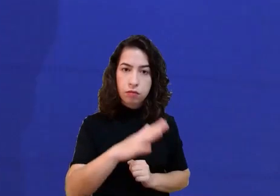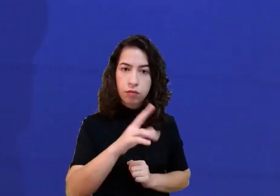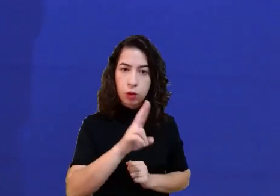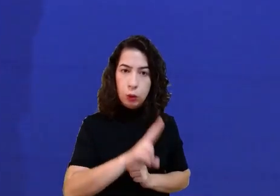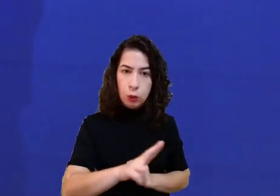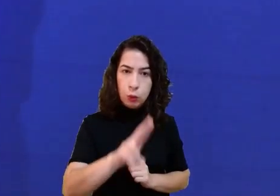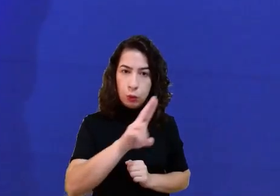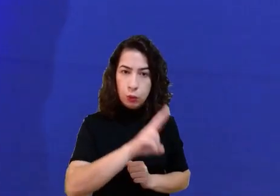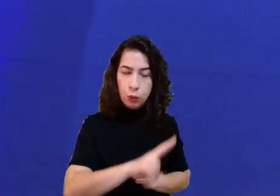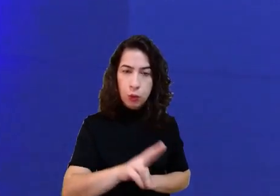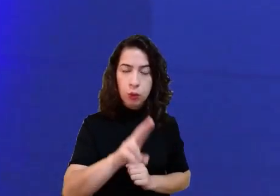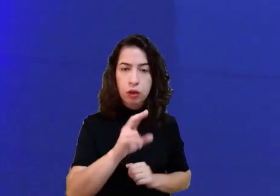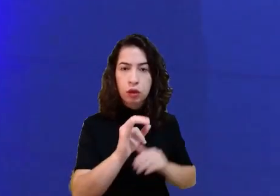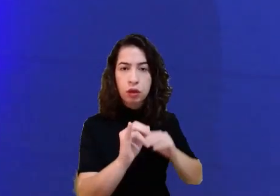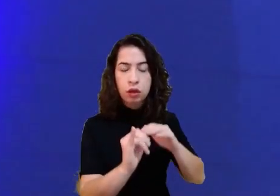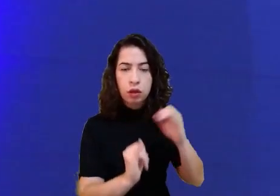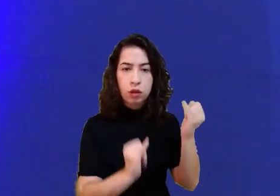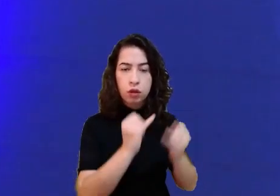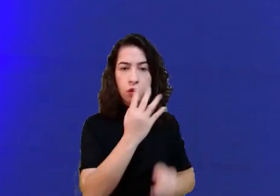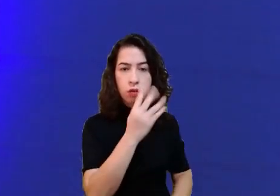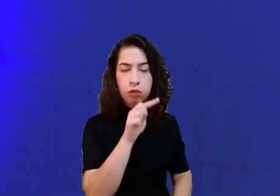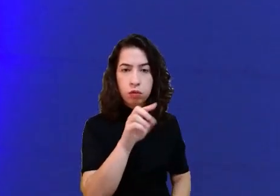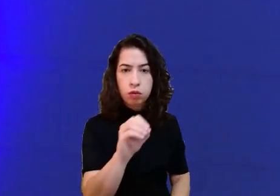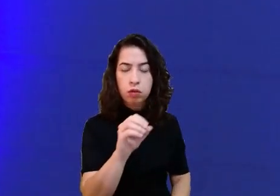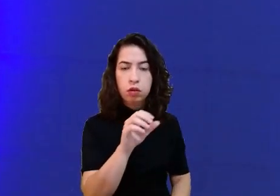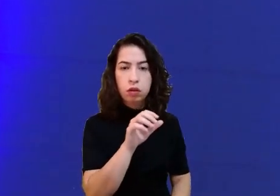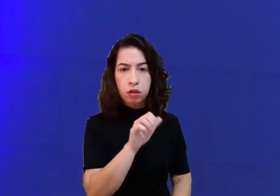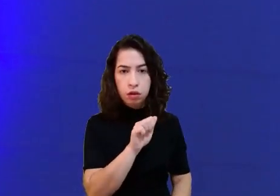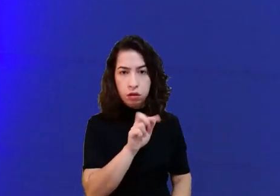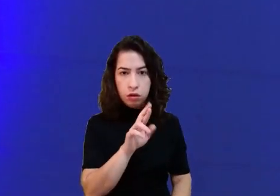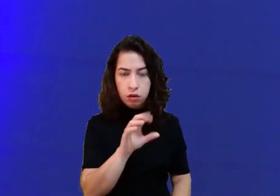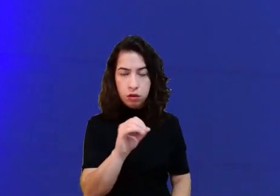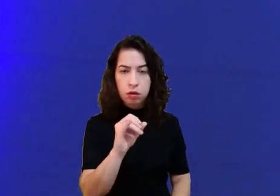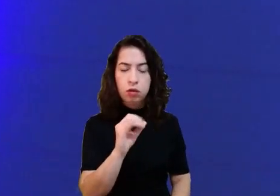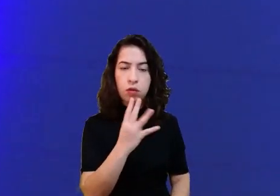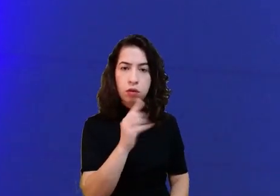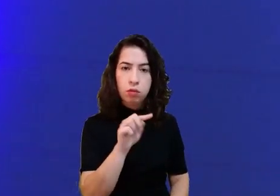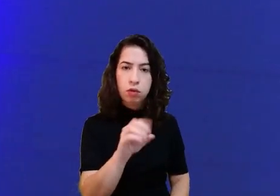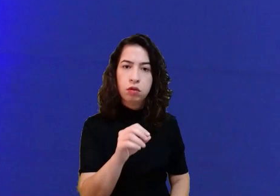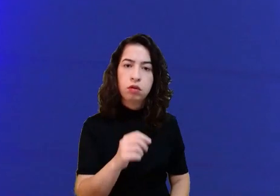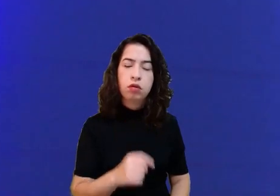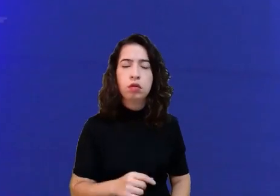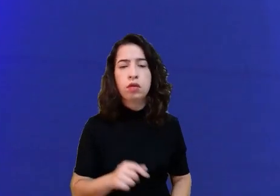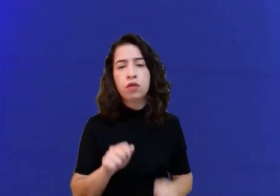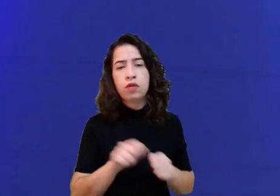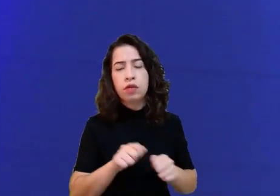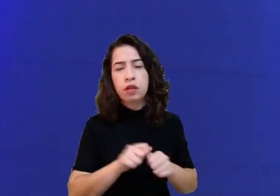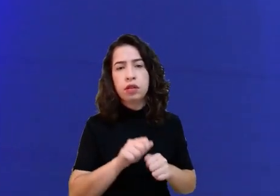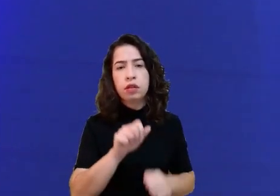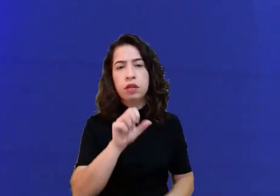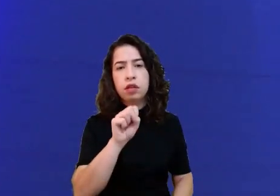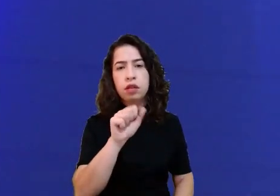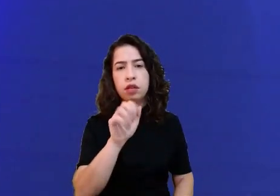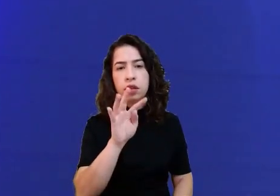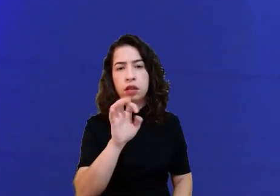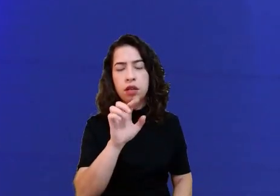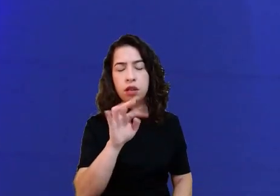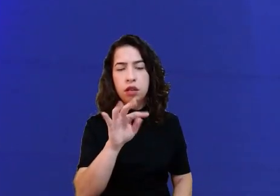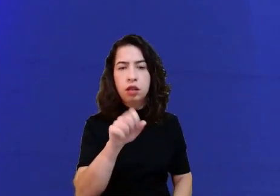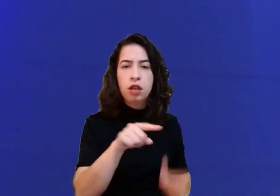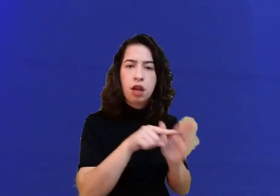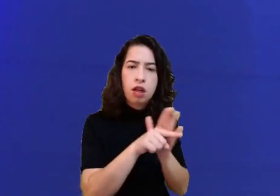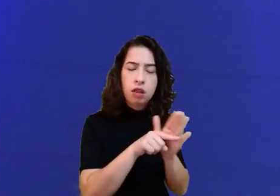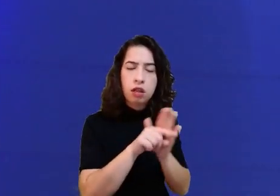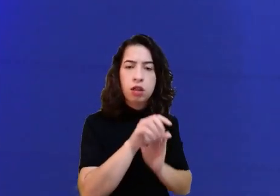the 4.0 industry, the 4.0 agribusiness, because one thing is satellite analyzing soy and cotton